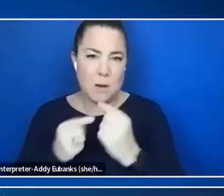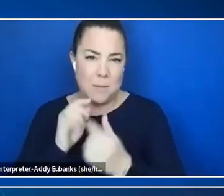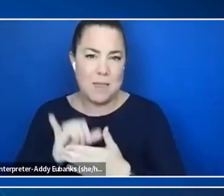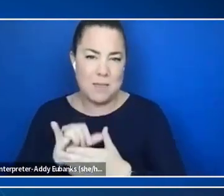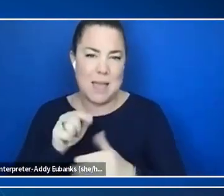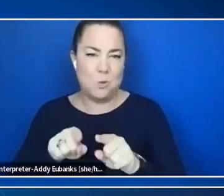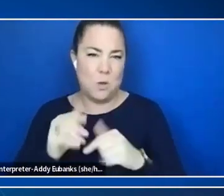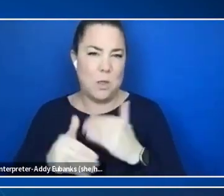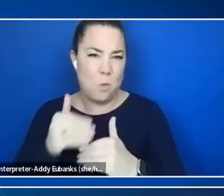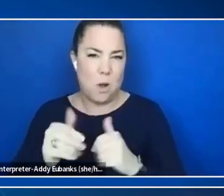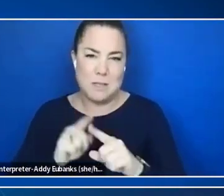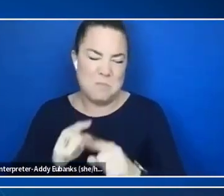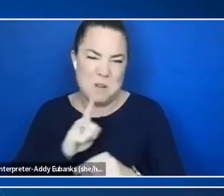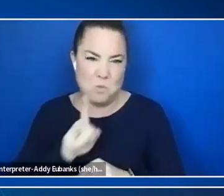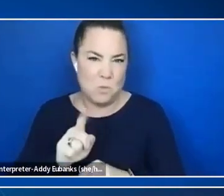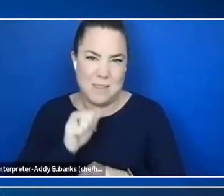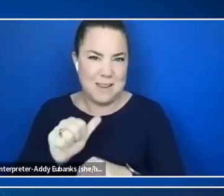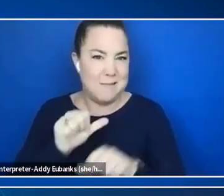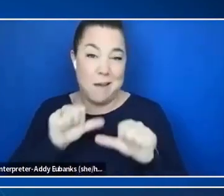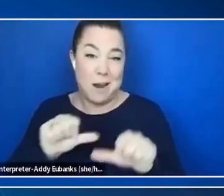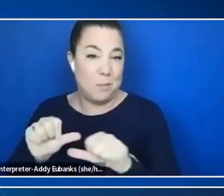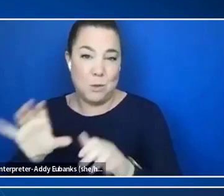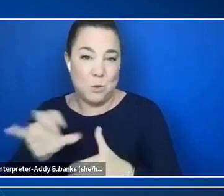process. Right.